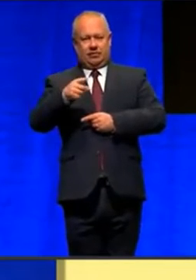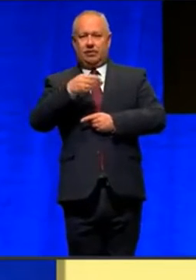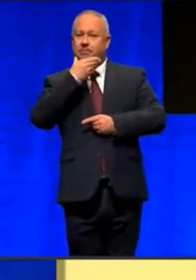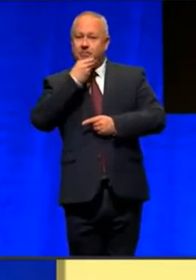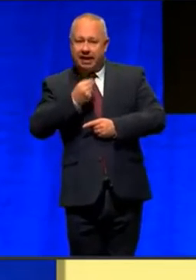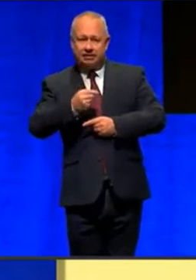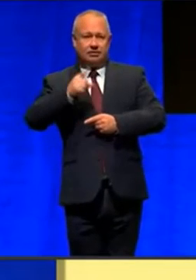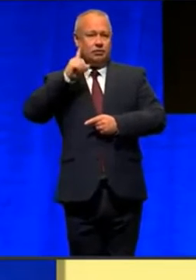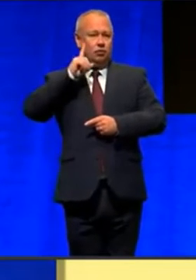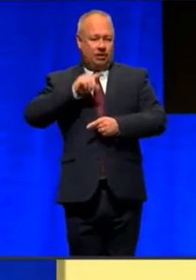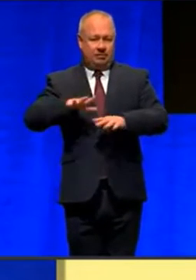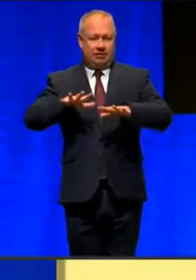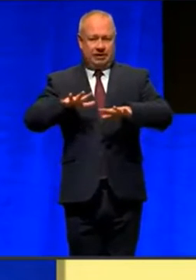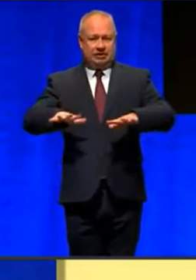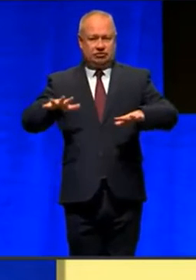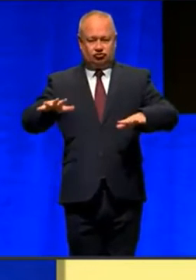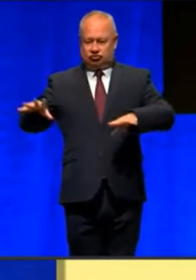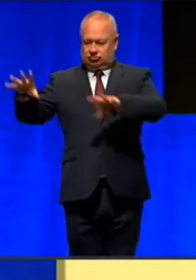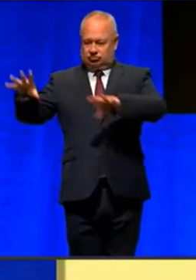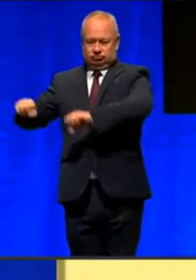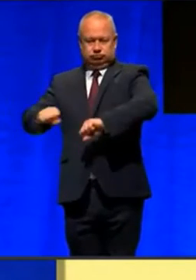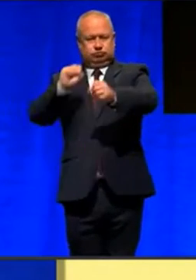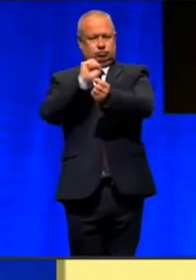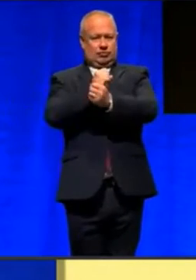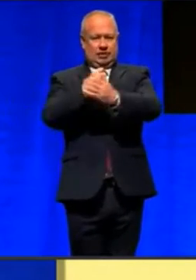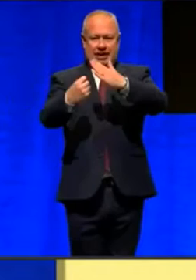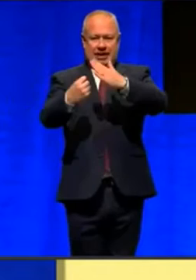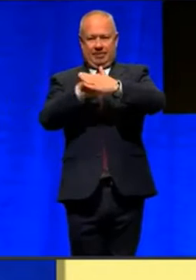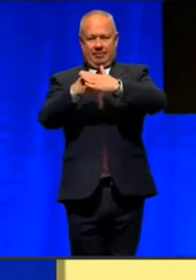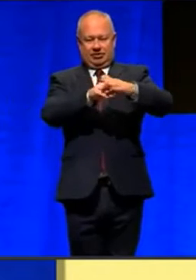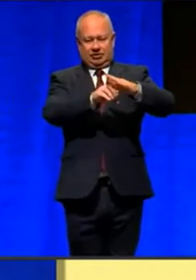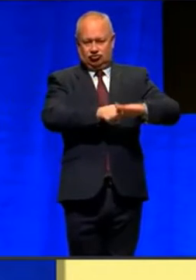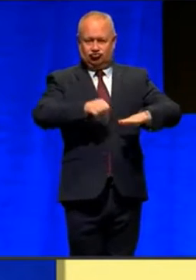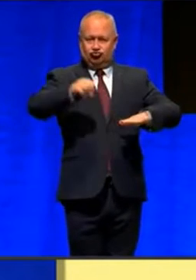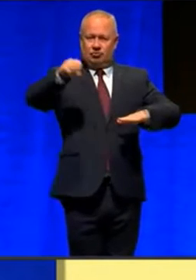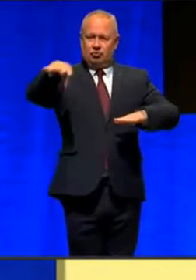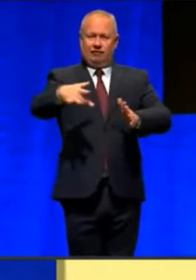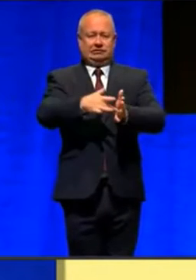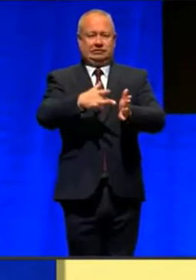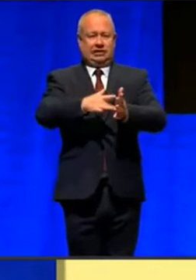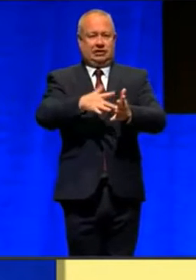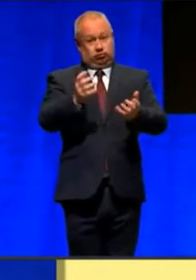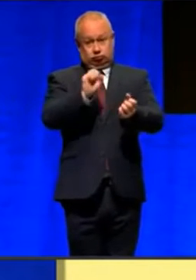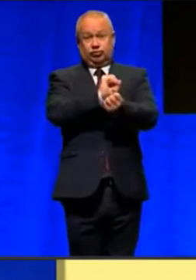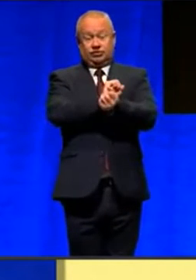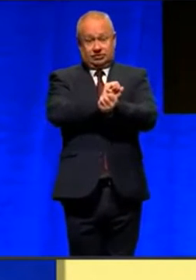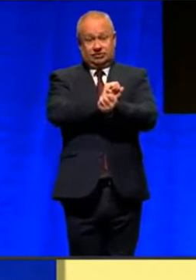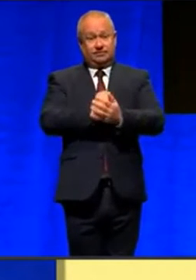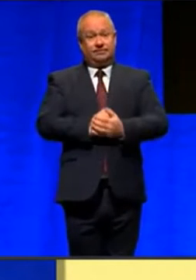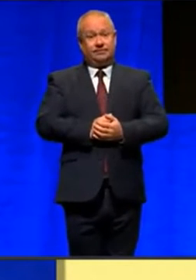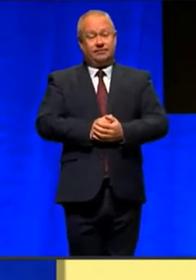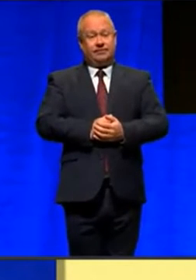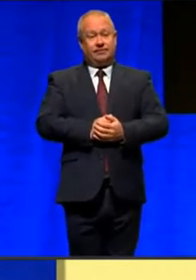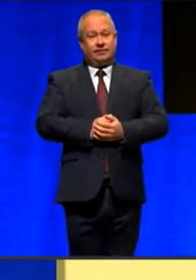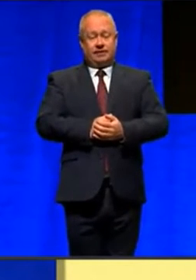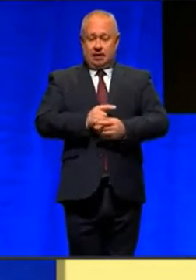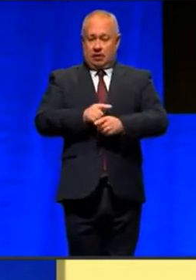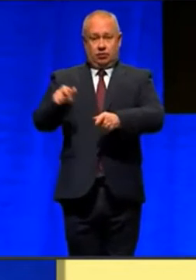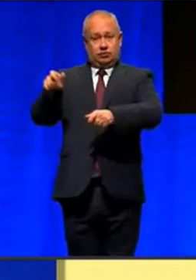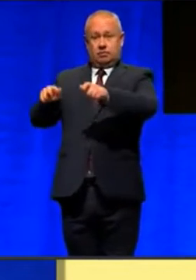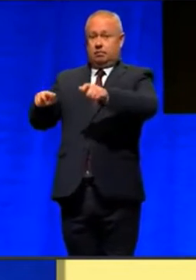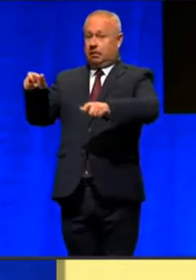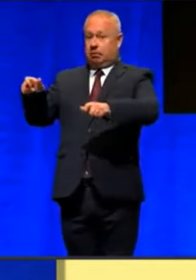children in the UK were held in immigration removal centres and in mainstream prisons. I want to stress that these people